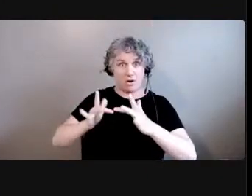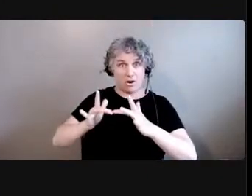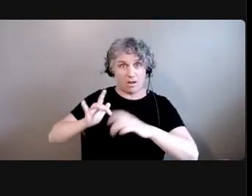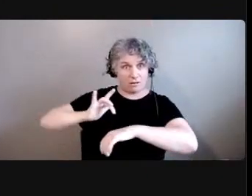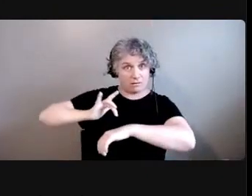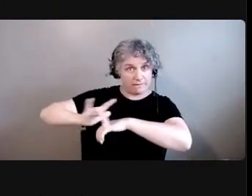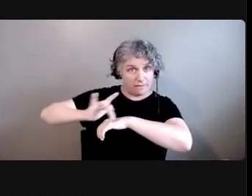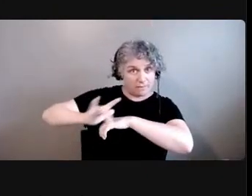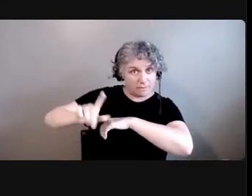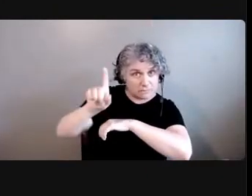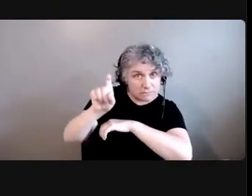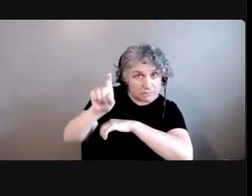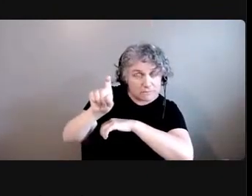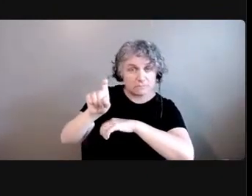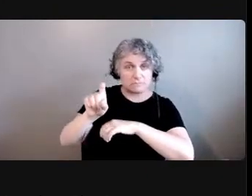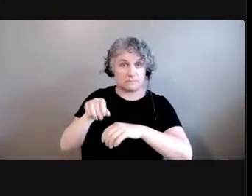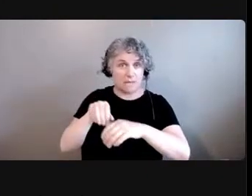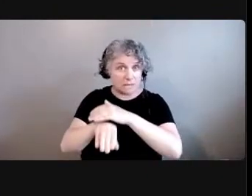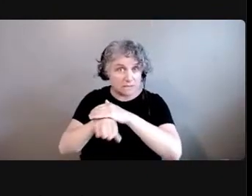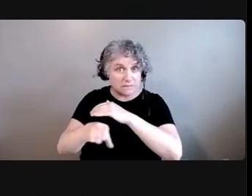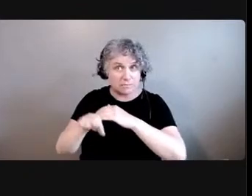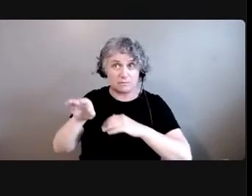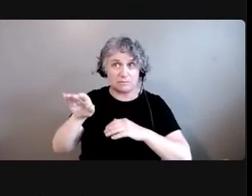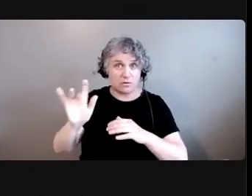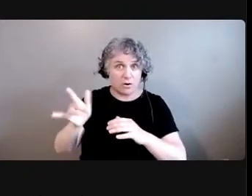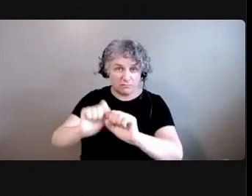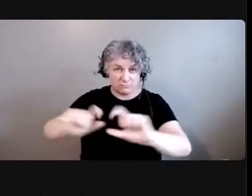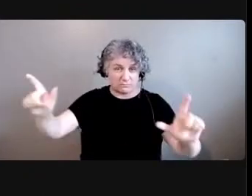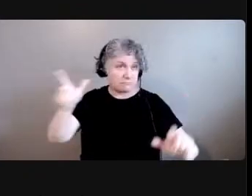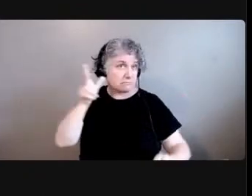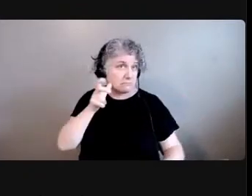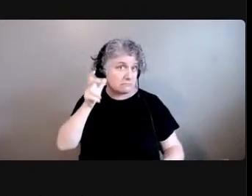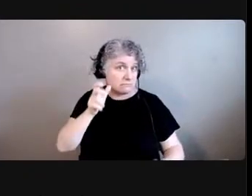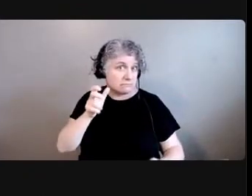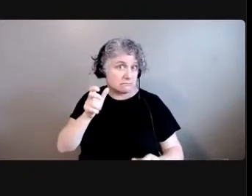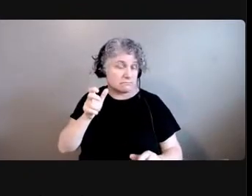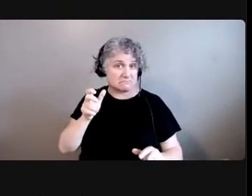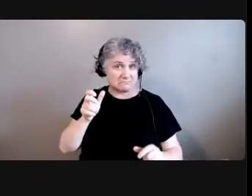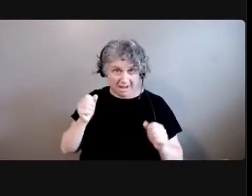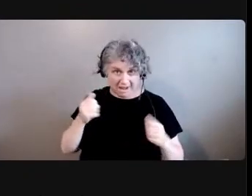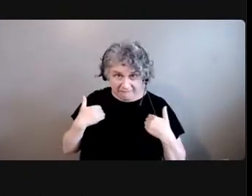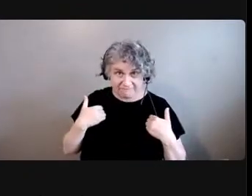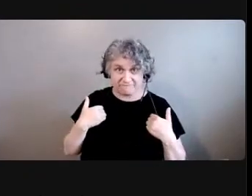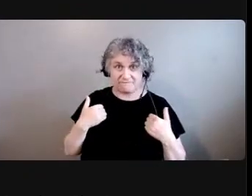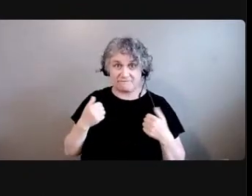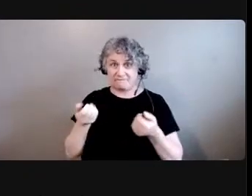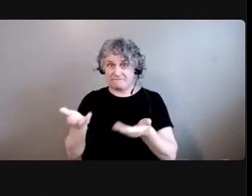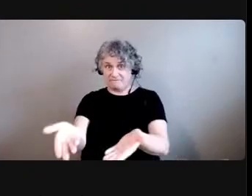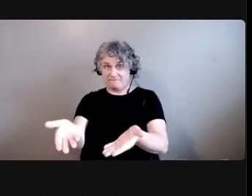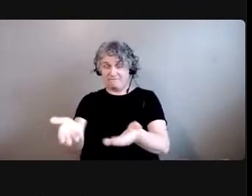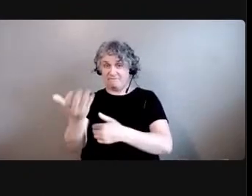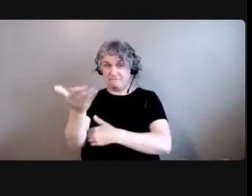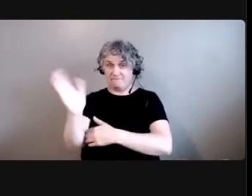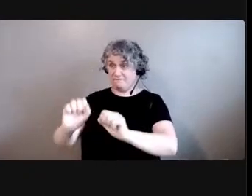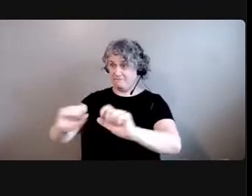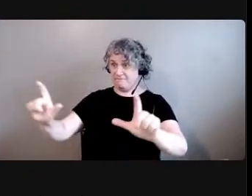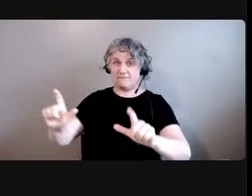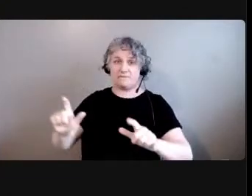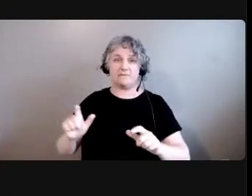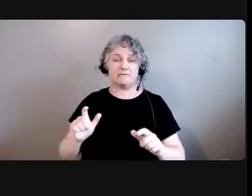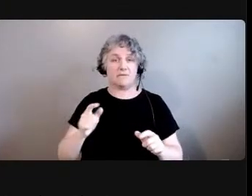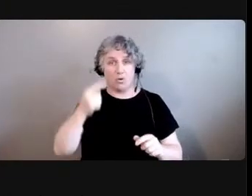that information in accessible format or available in an audio recorded format on site? Have you thought about park